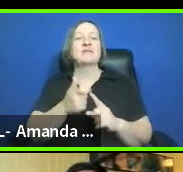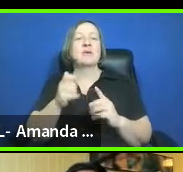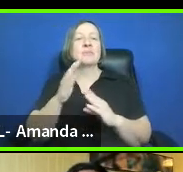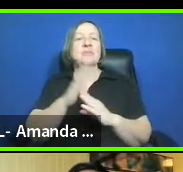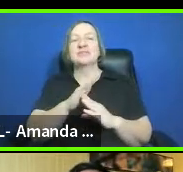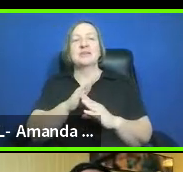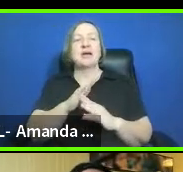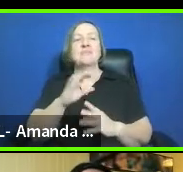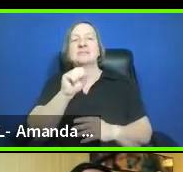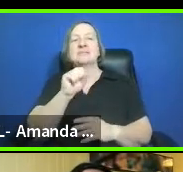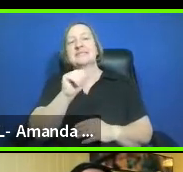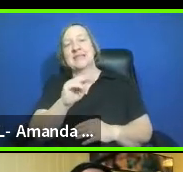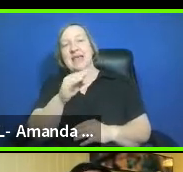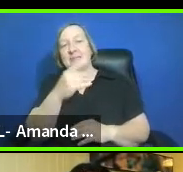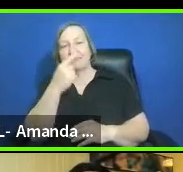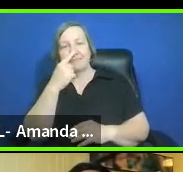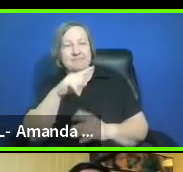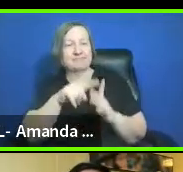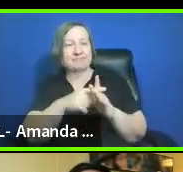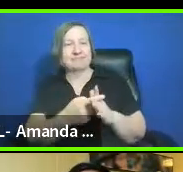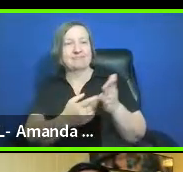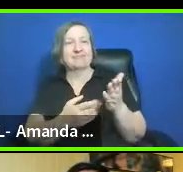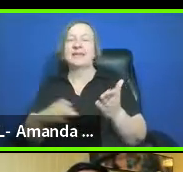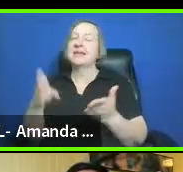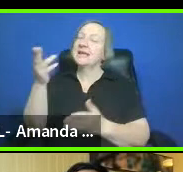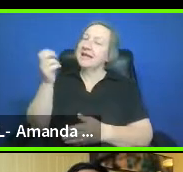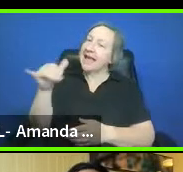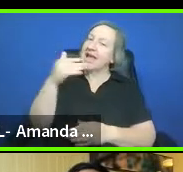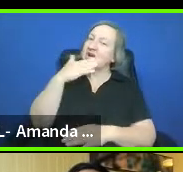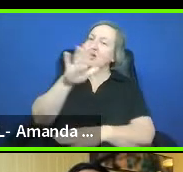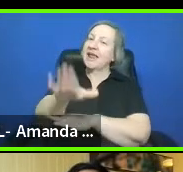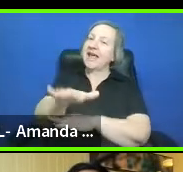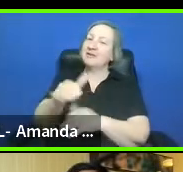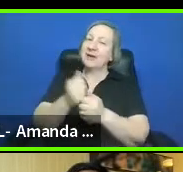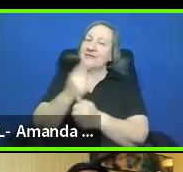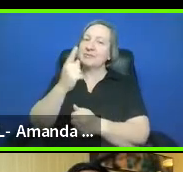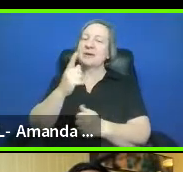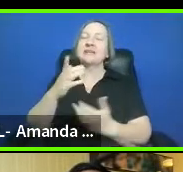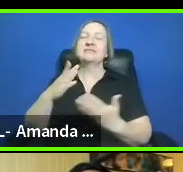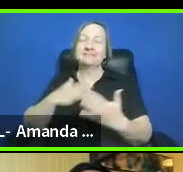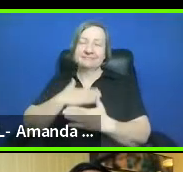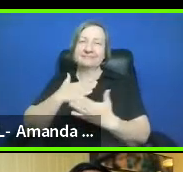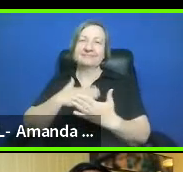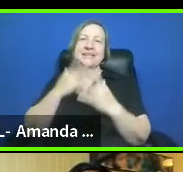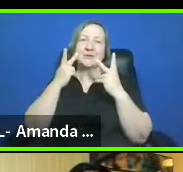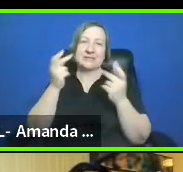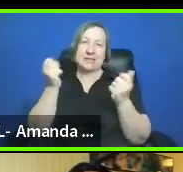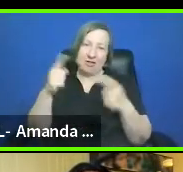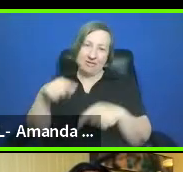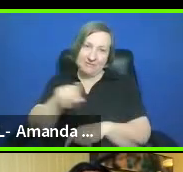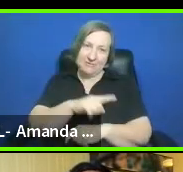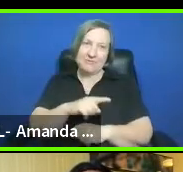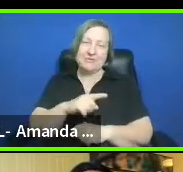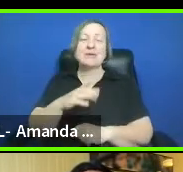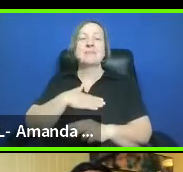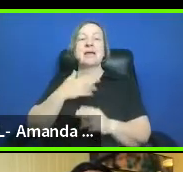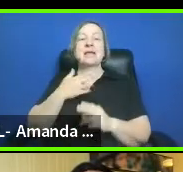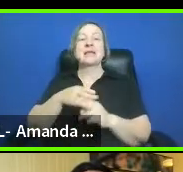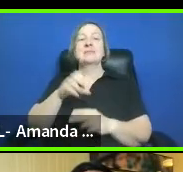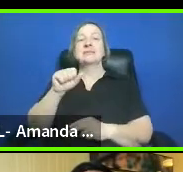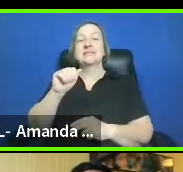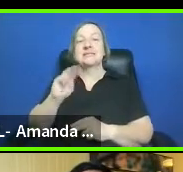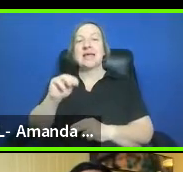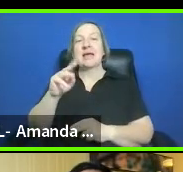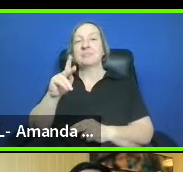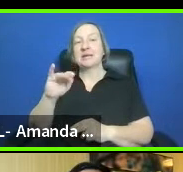Sam, why don't you start it? Hey, good afternoon, everybody. So glad to see you all. So my name is Sam Kim.